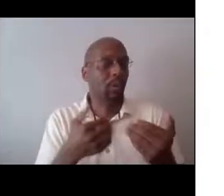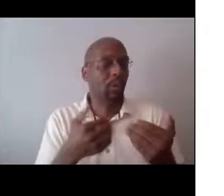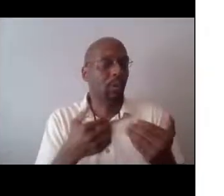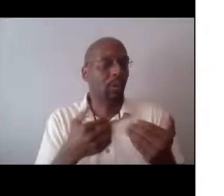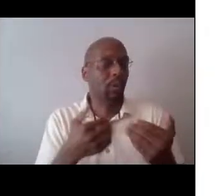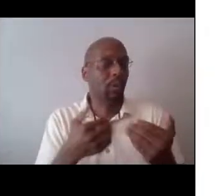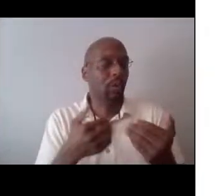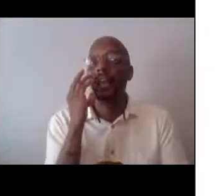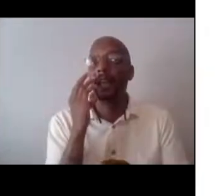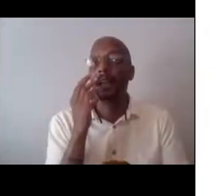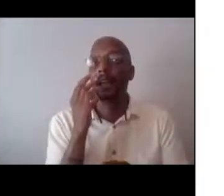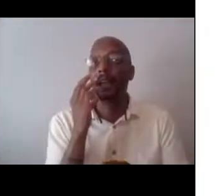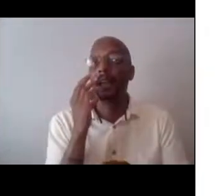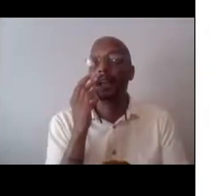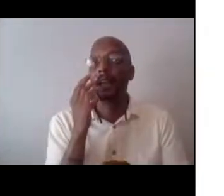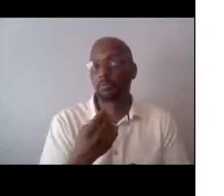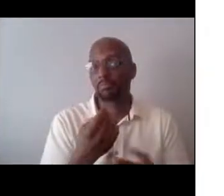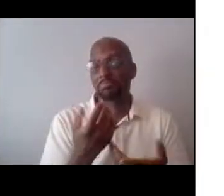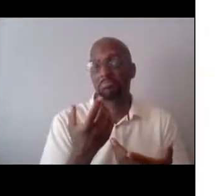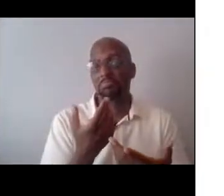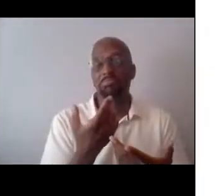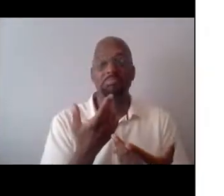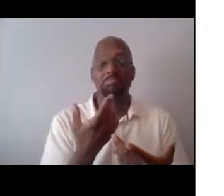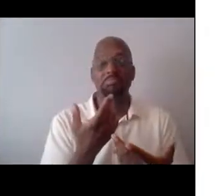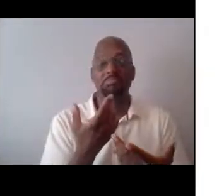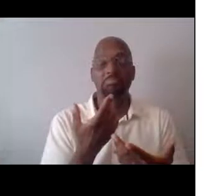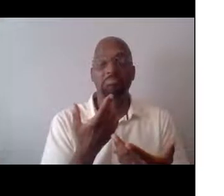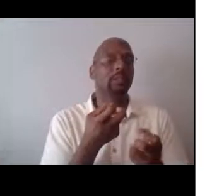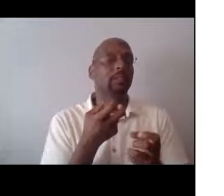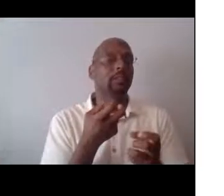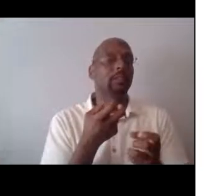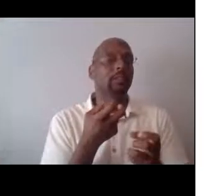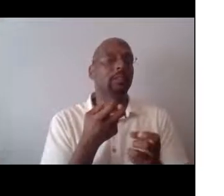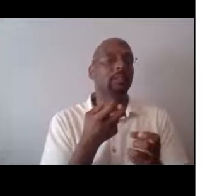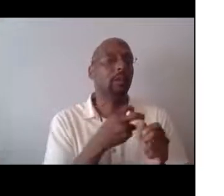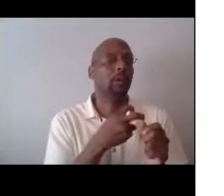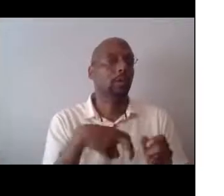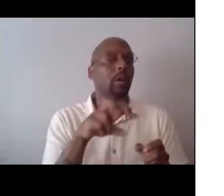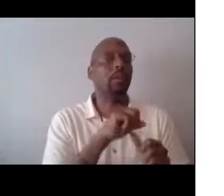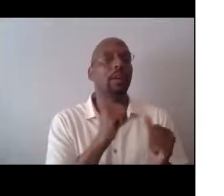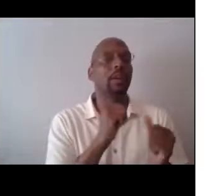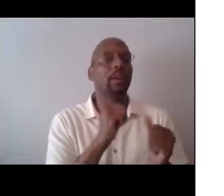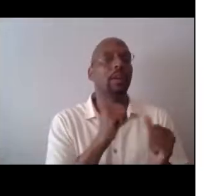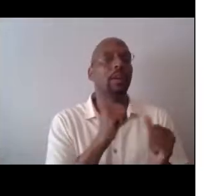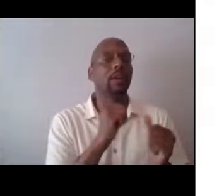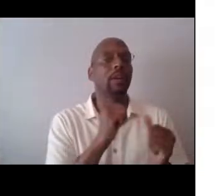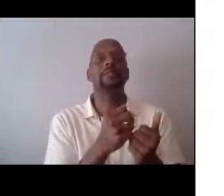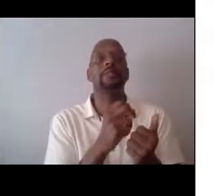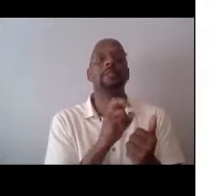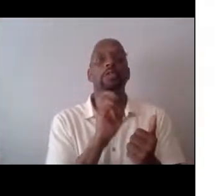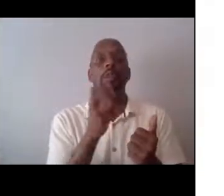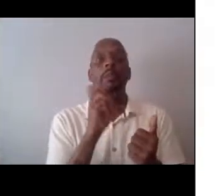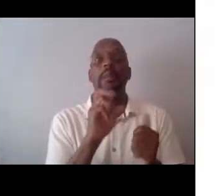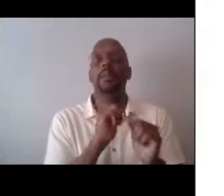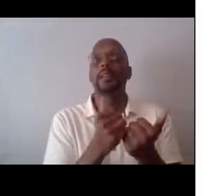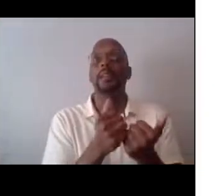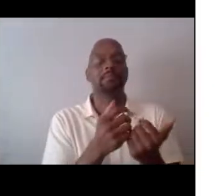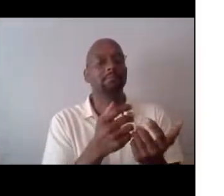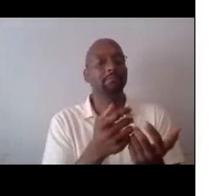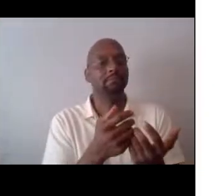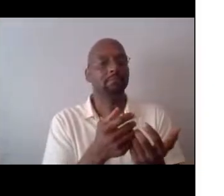with regional transportation agencies that we think would be very valuable perspectives to have sitting alongside our